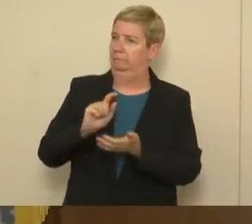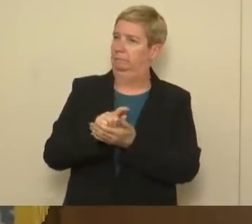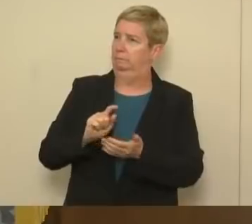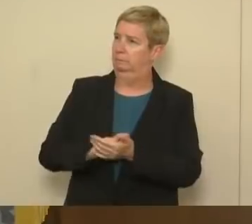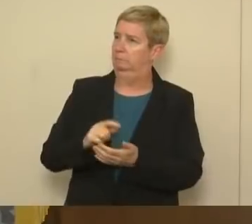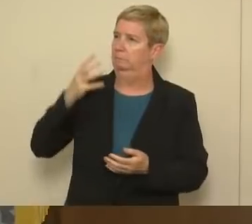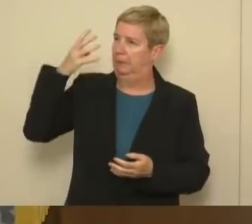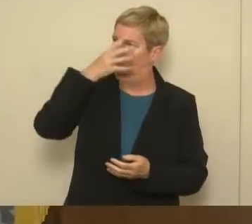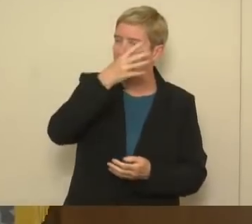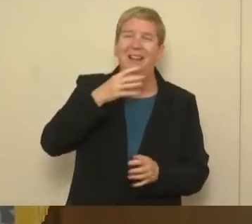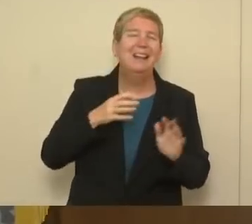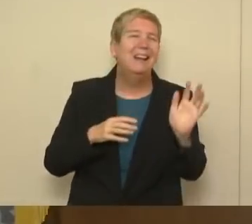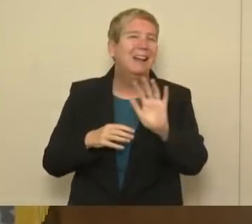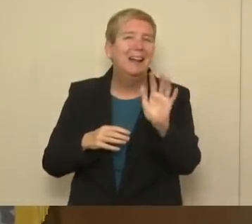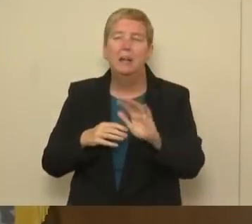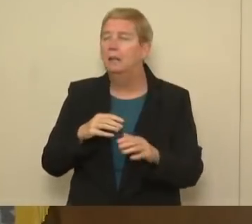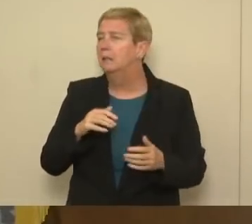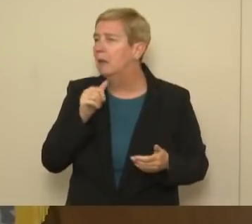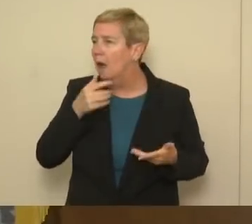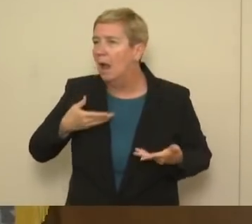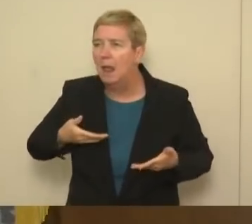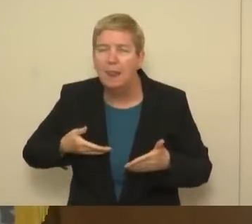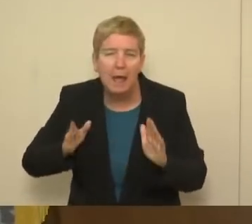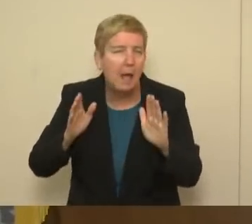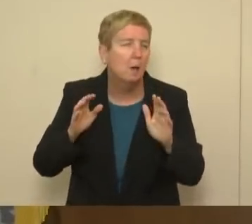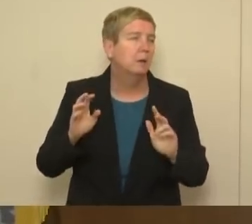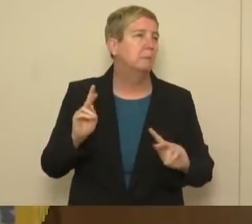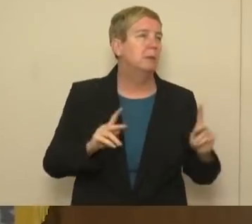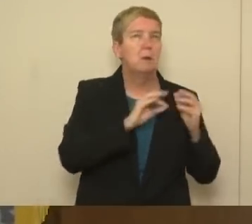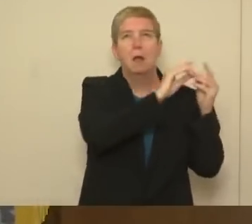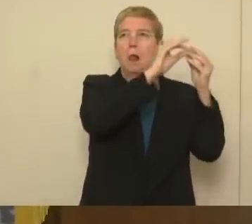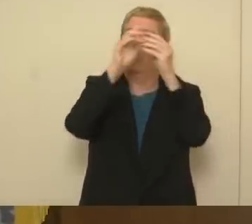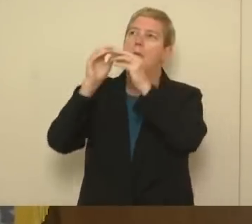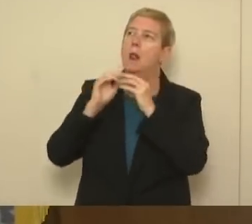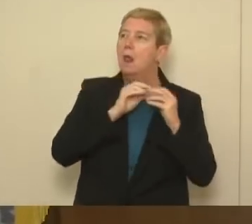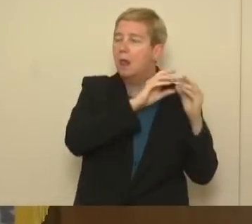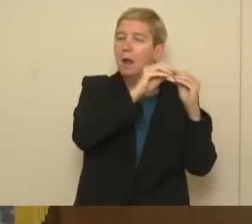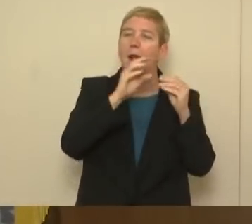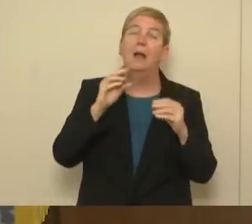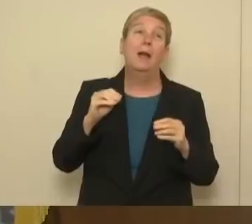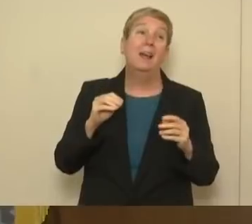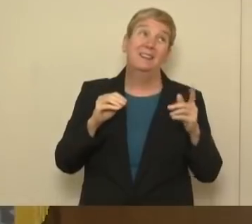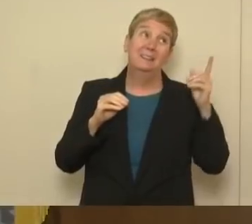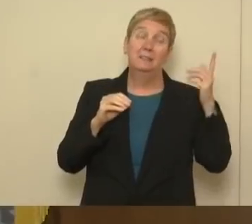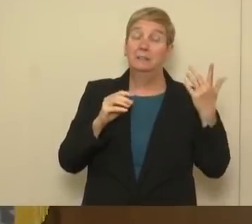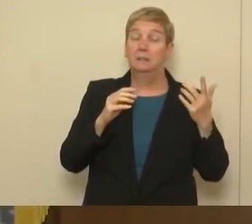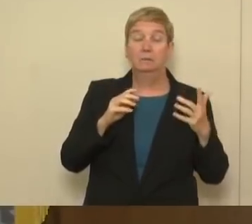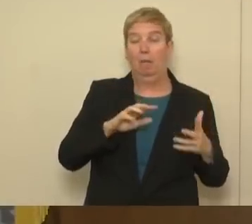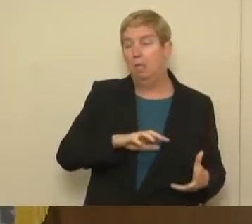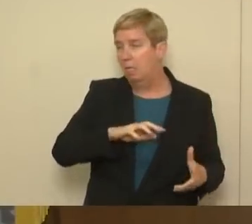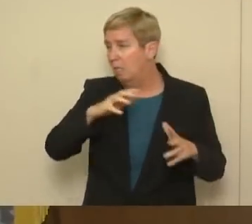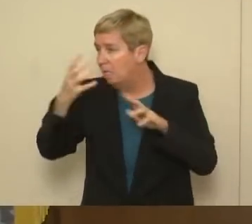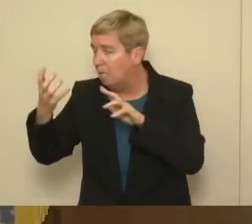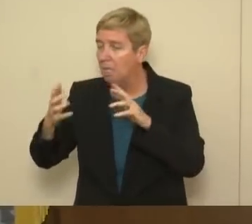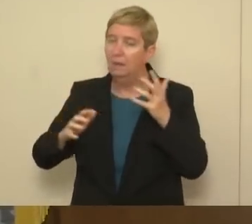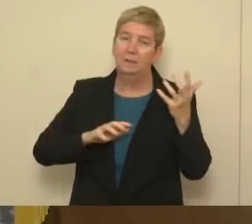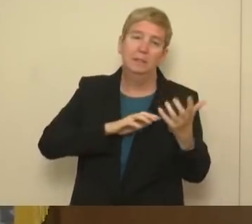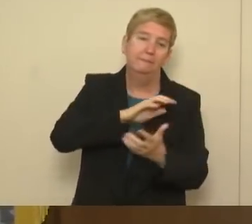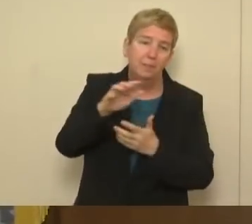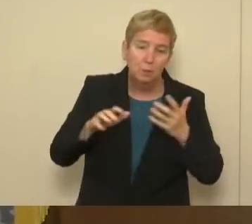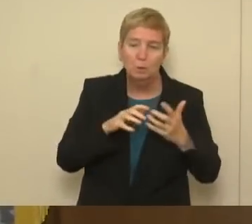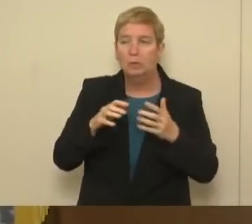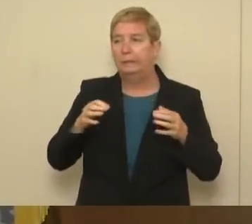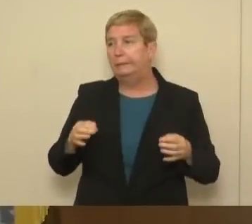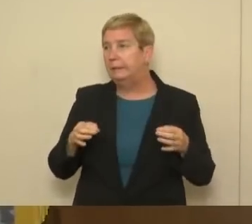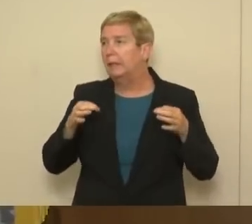of both legal challenges and debates around the country, again, causing confusion, delayed starts,